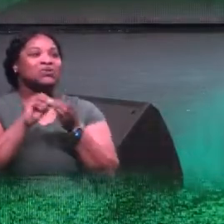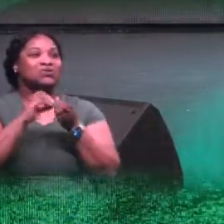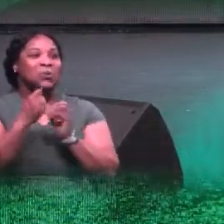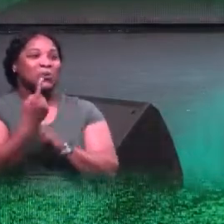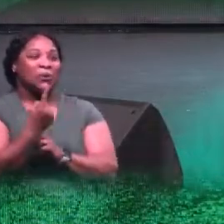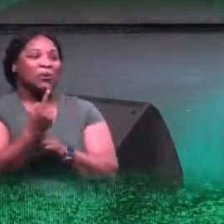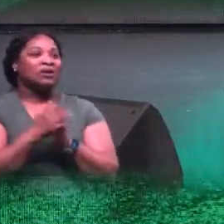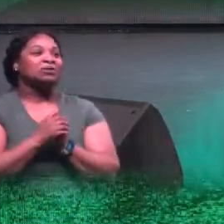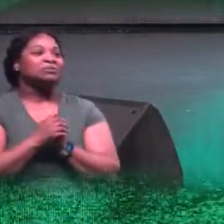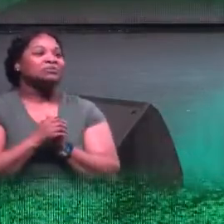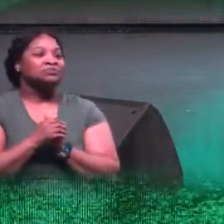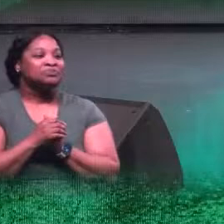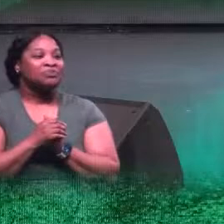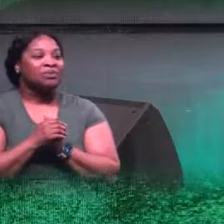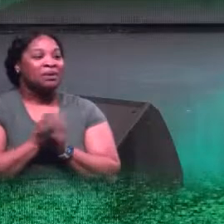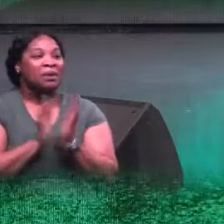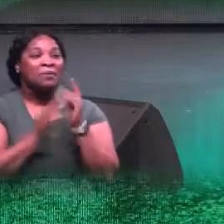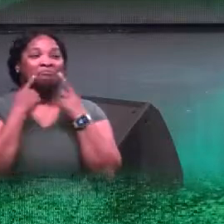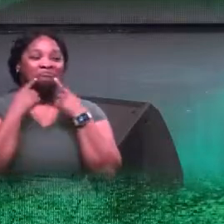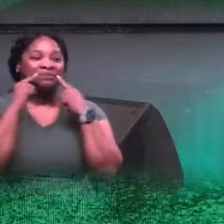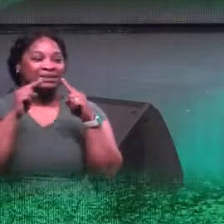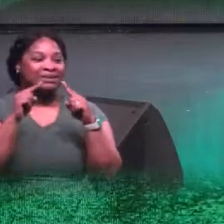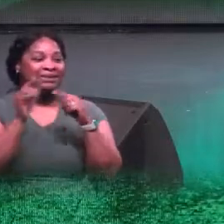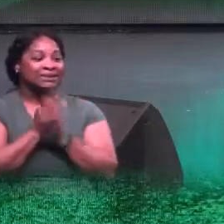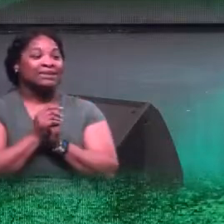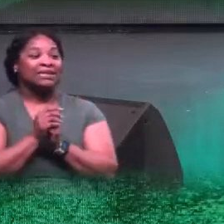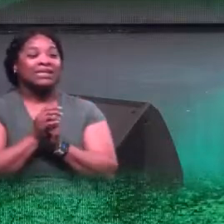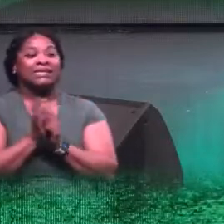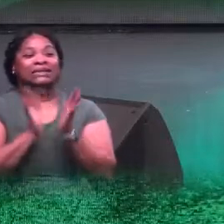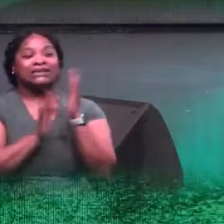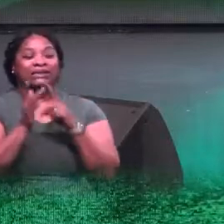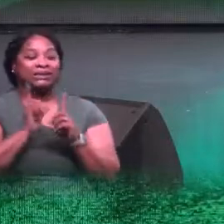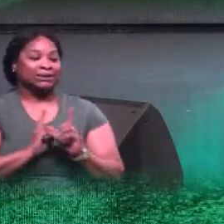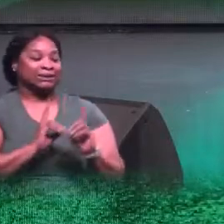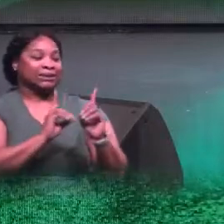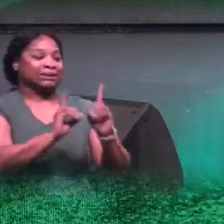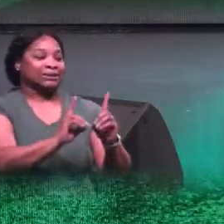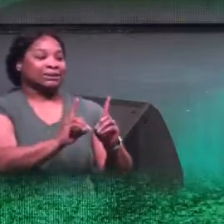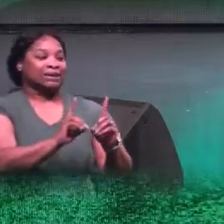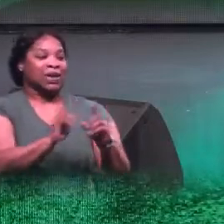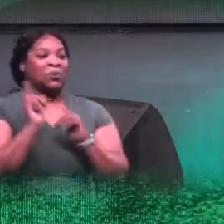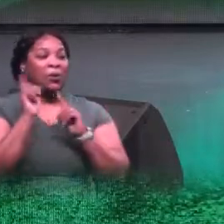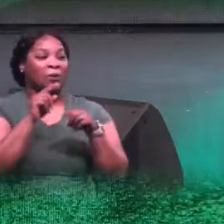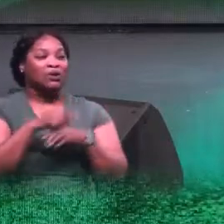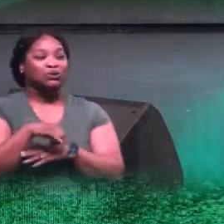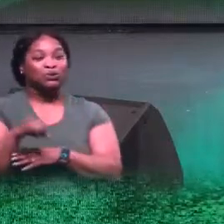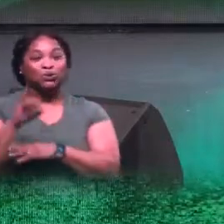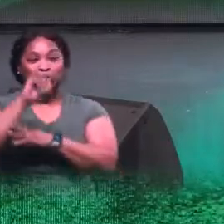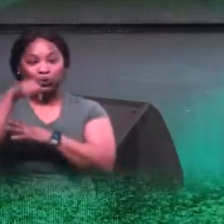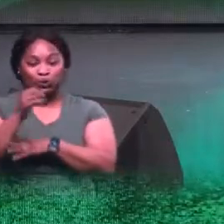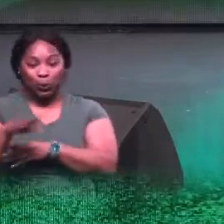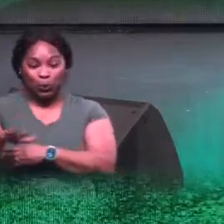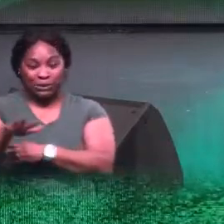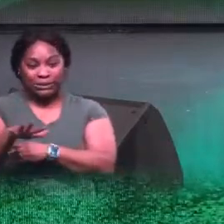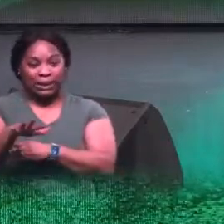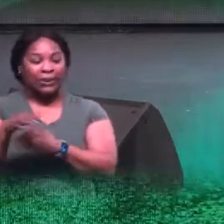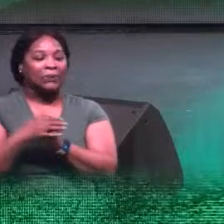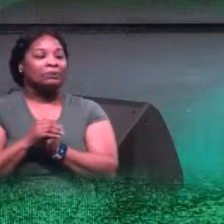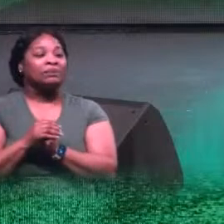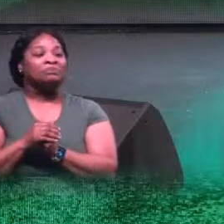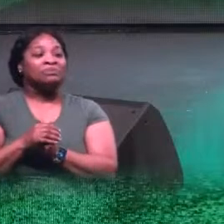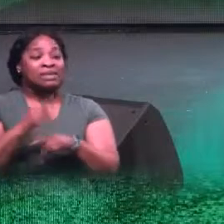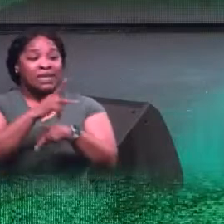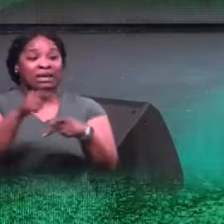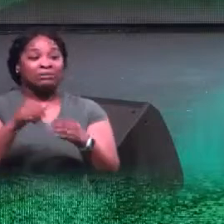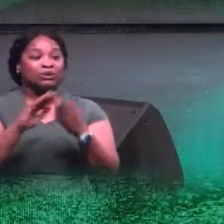1, the Bible declares, as Jesus and his disciples approached Jerusalem, they came to